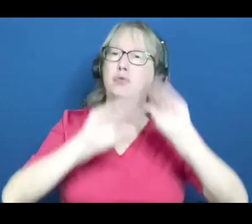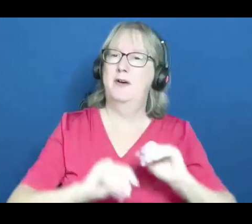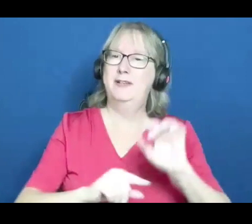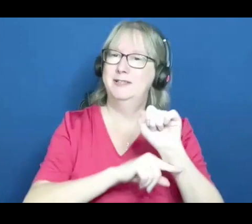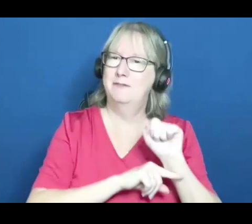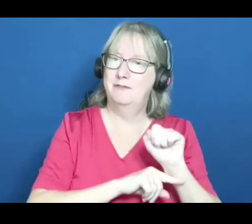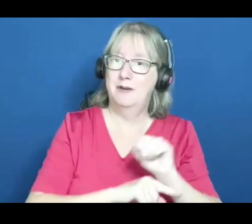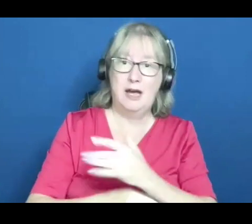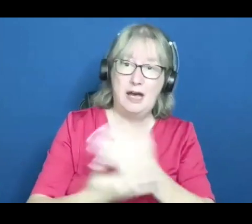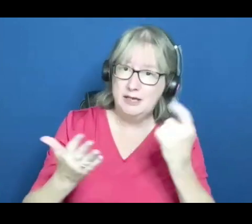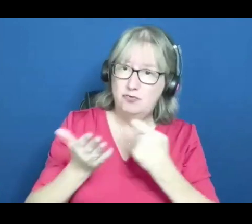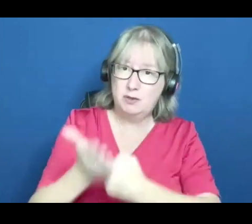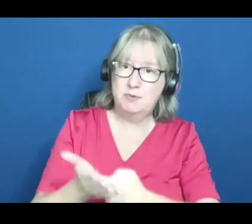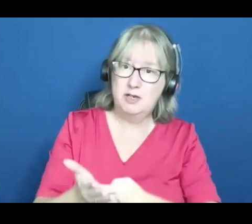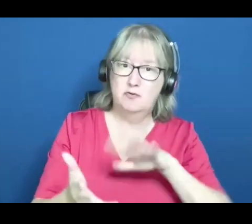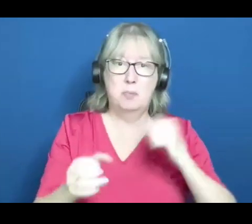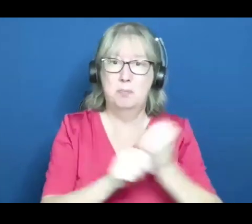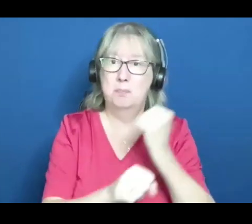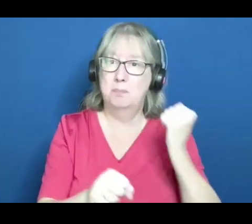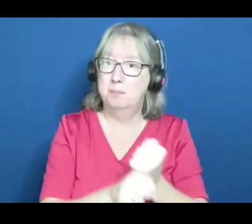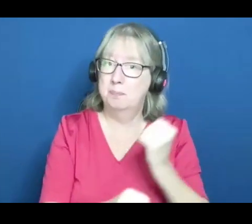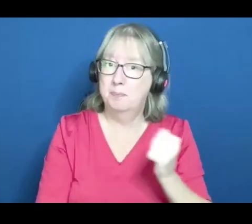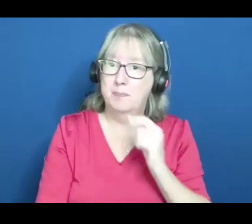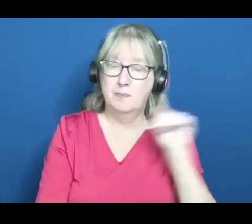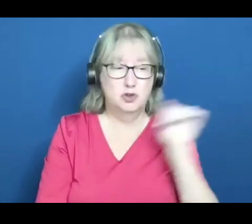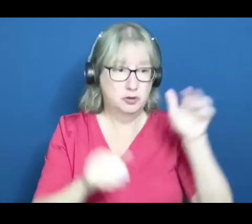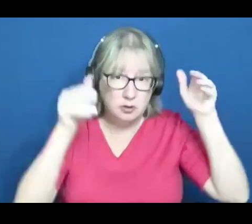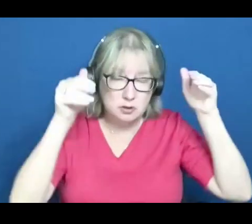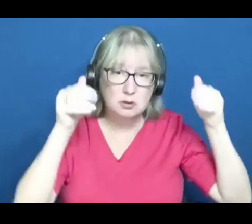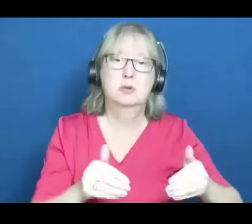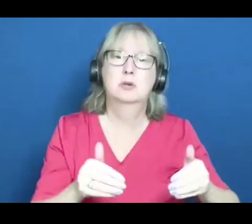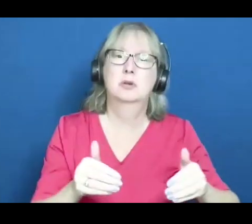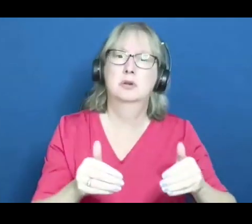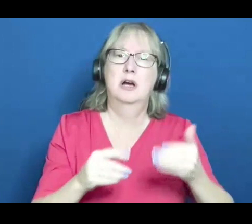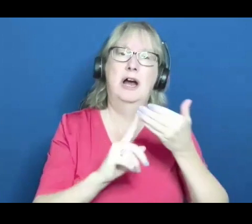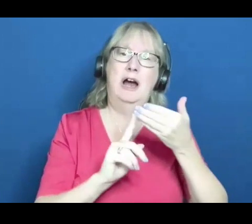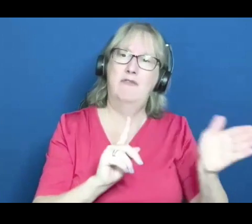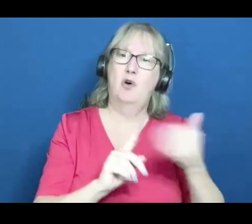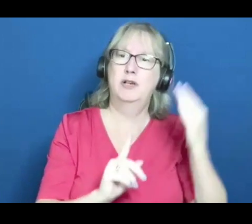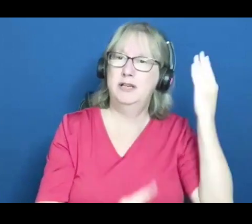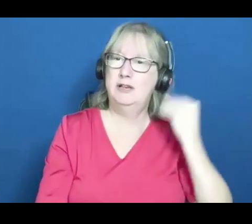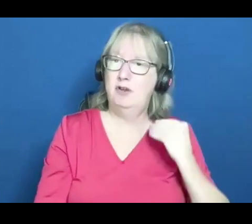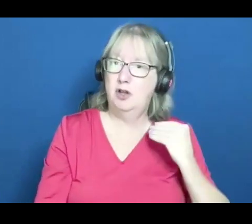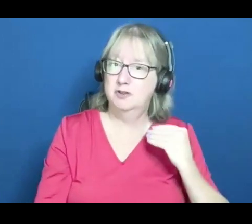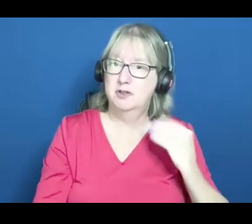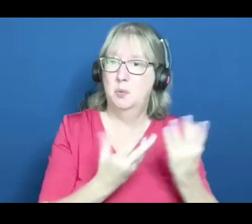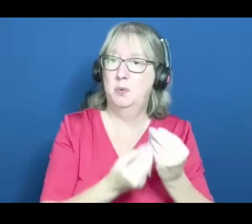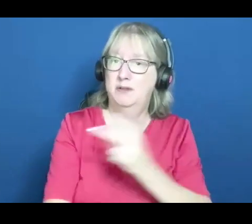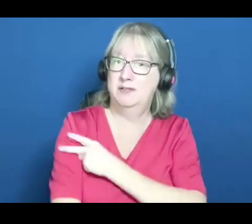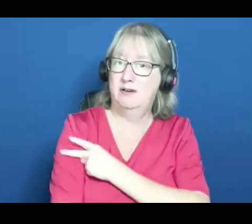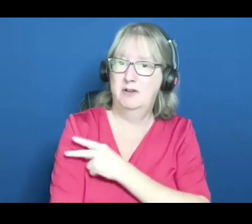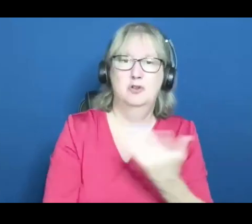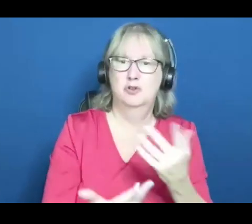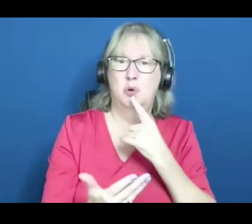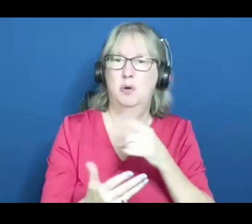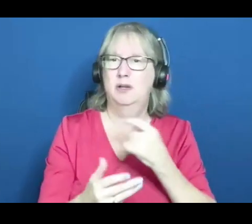you got any recommendations for manufacturing companies that should be focusing on avoiding hearing loss amongst staff? I.e.